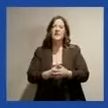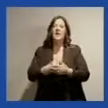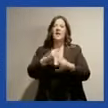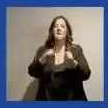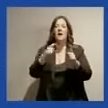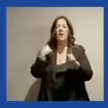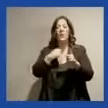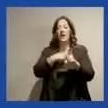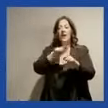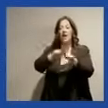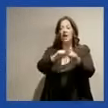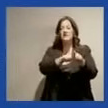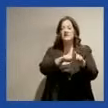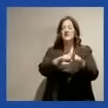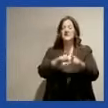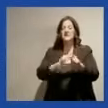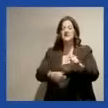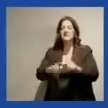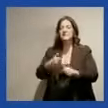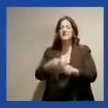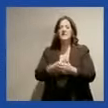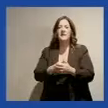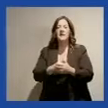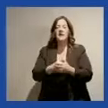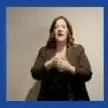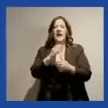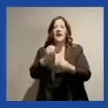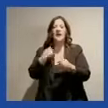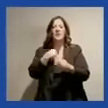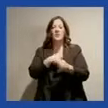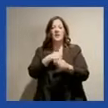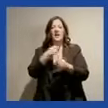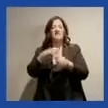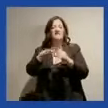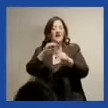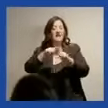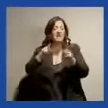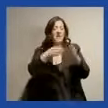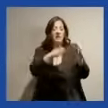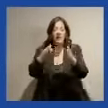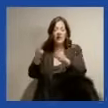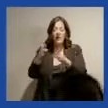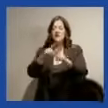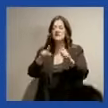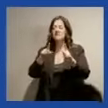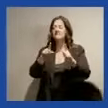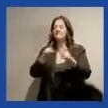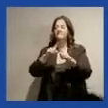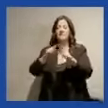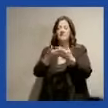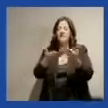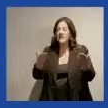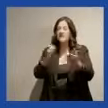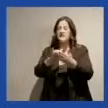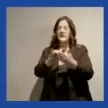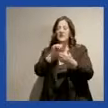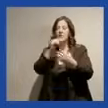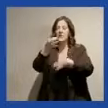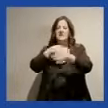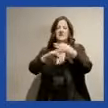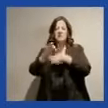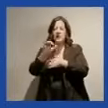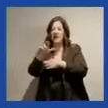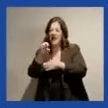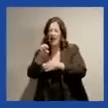should be as a nation. Care court, new pathway, new strategy, moving away from the old binaries, unsupported, not substituted care, we